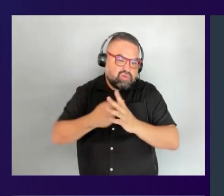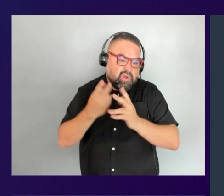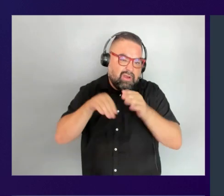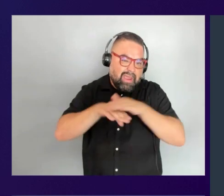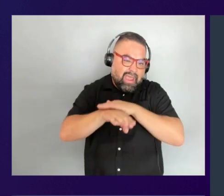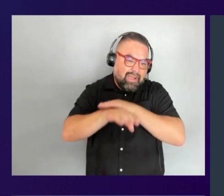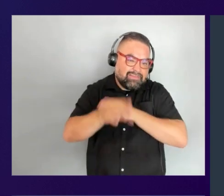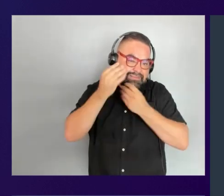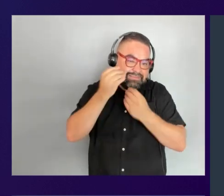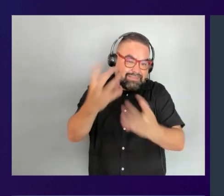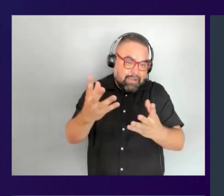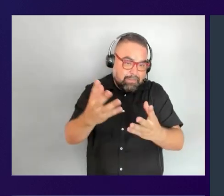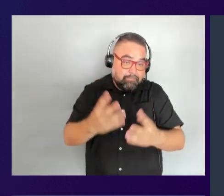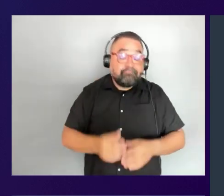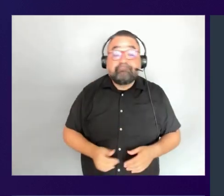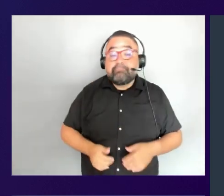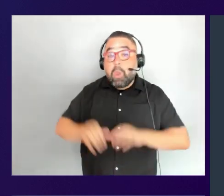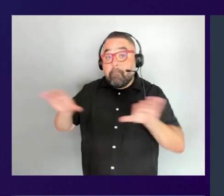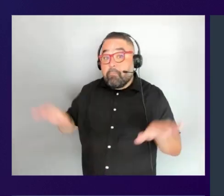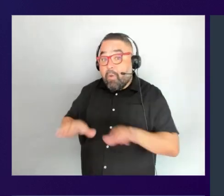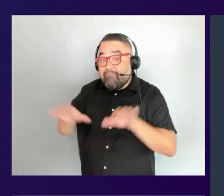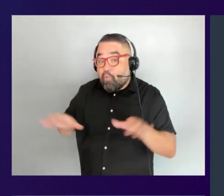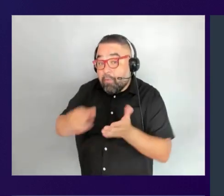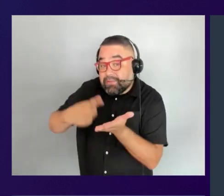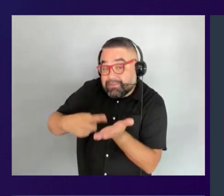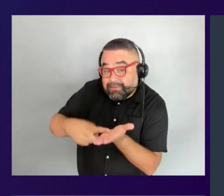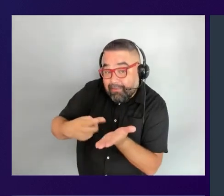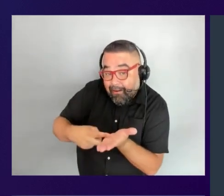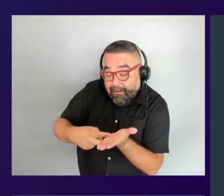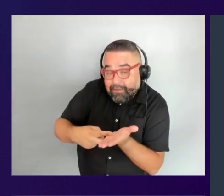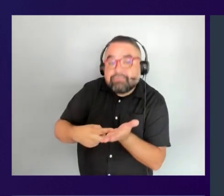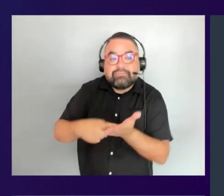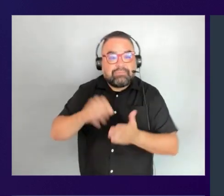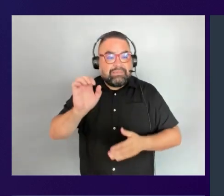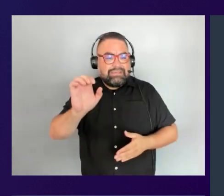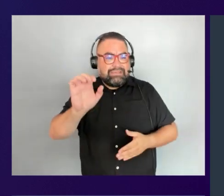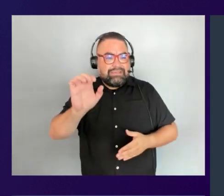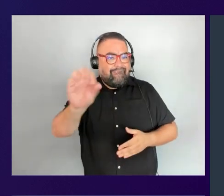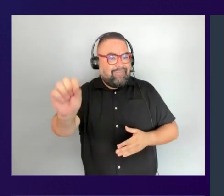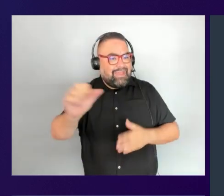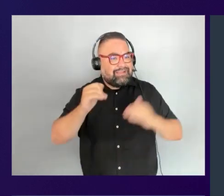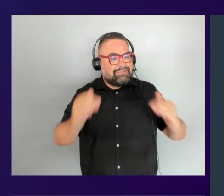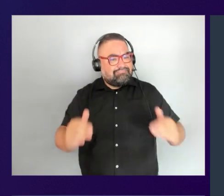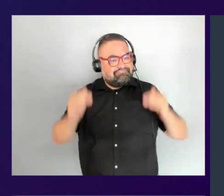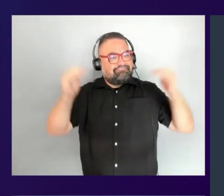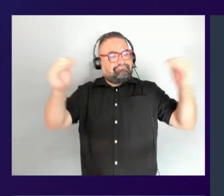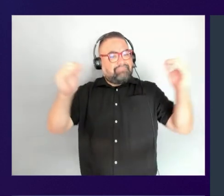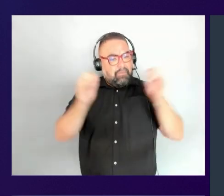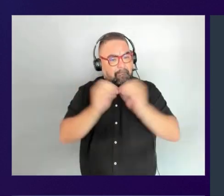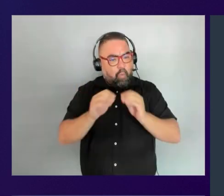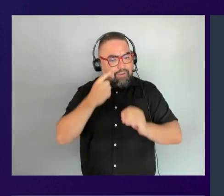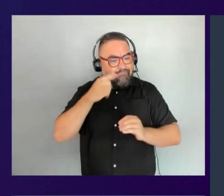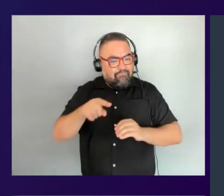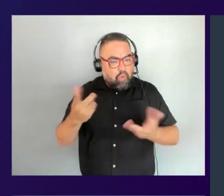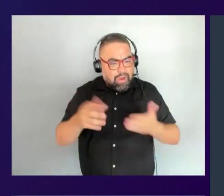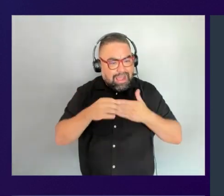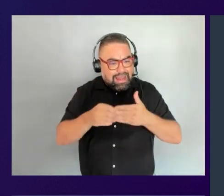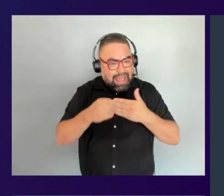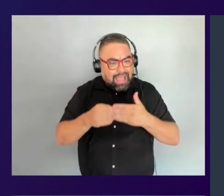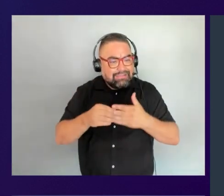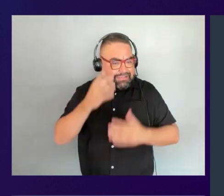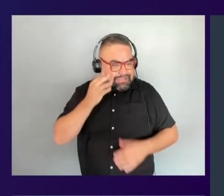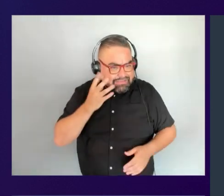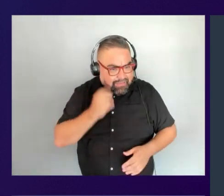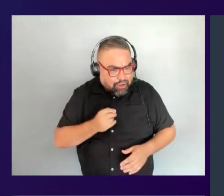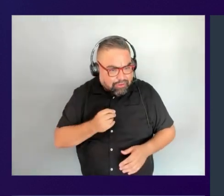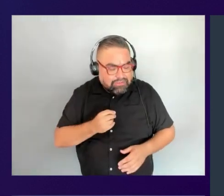And speaking of performance, we continue to raise the bar on EFS fully elastic performance experience. Let's just talk about the history